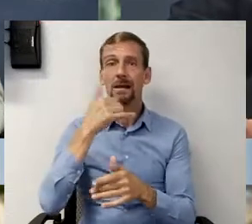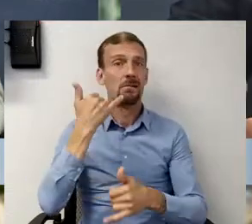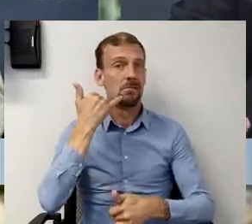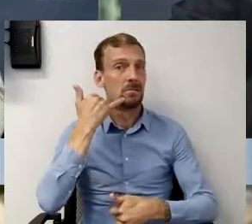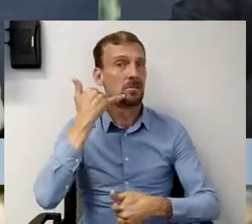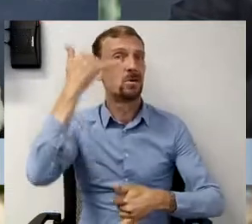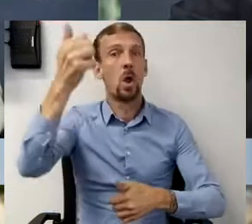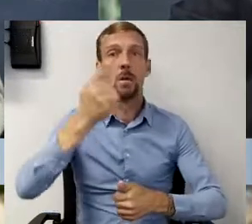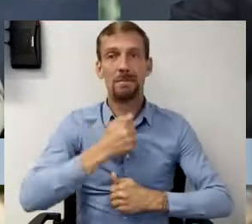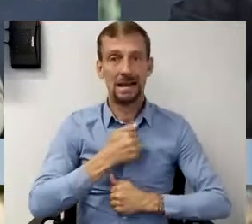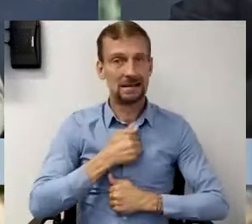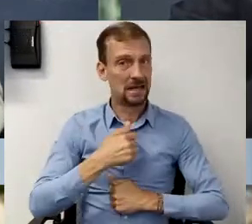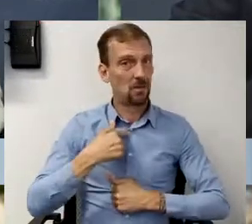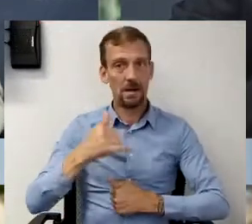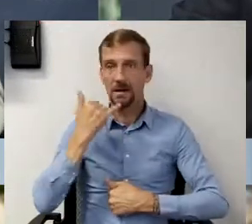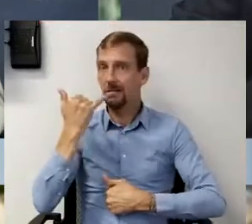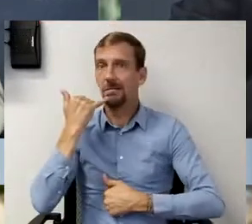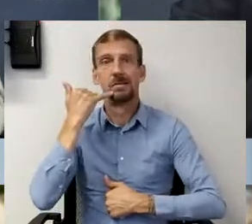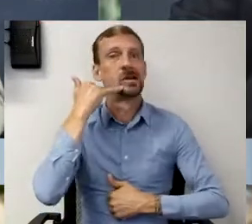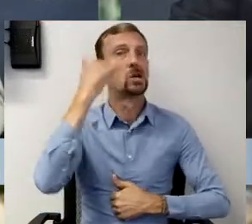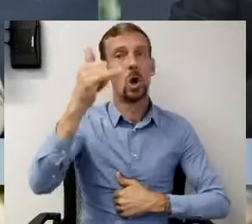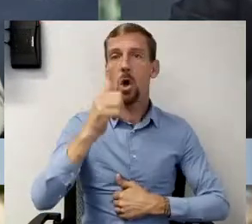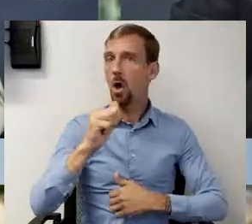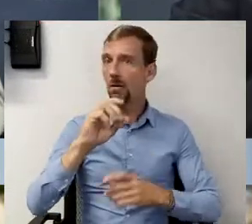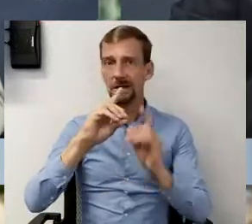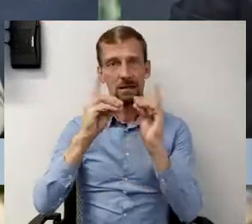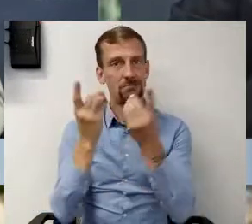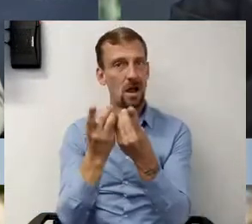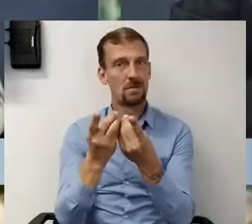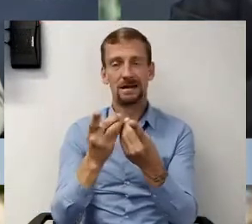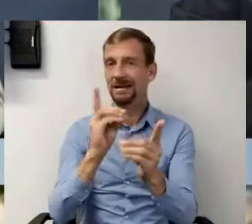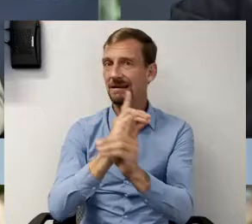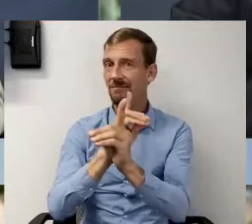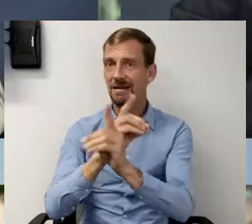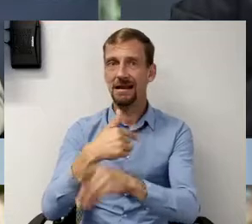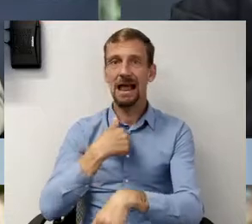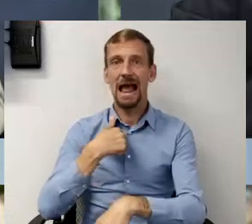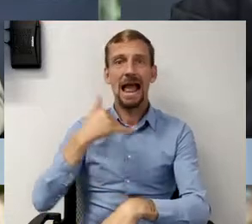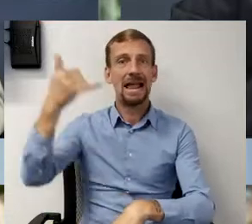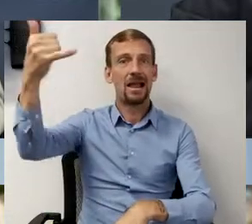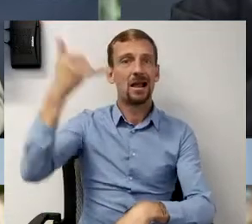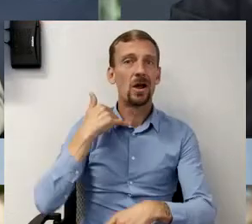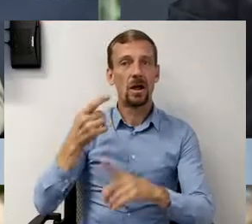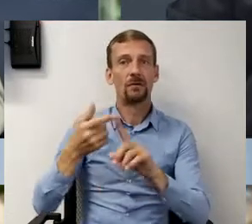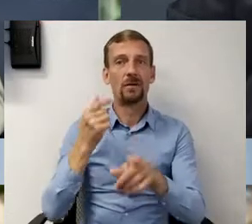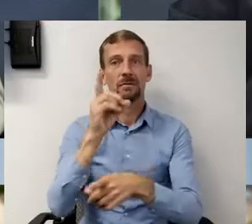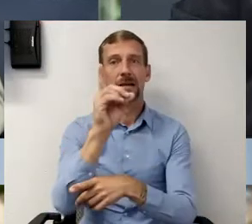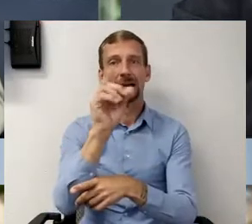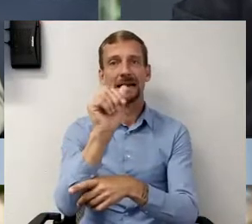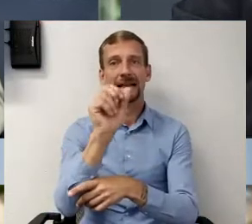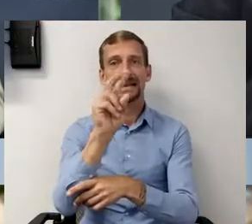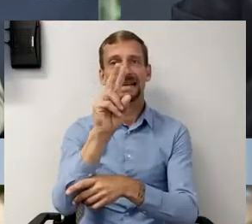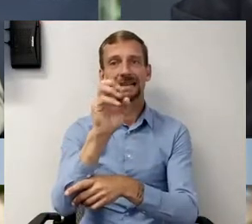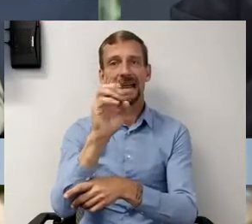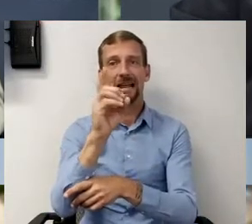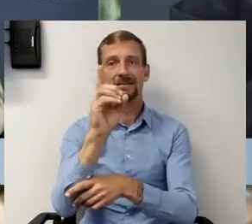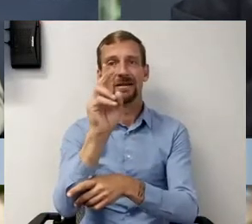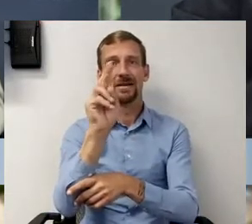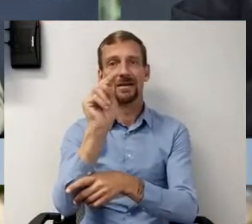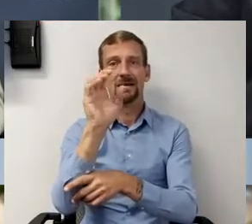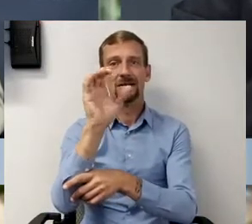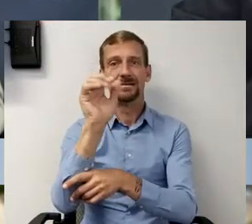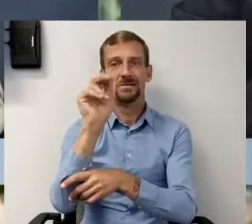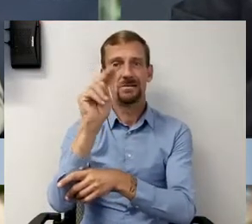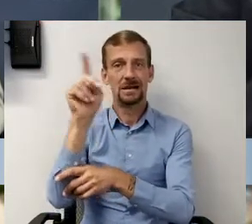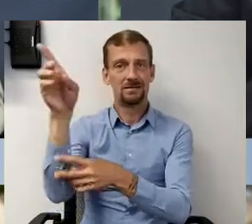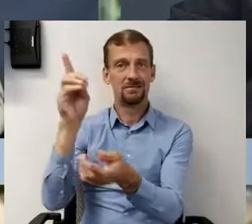military. We did not call the Department of Defense. Actually, I received a call from Dr. Dave Duncan. He's an emergency medicine